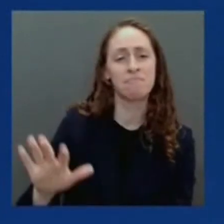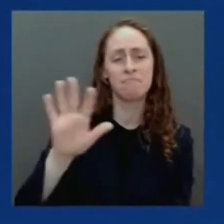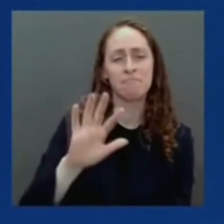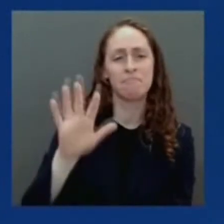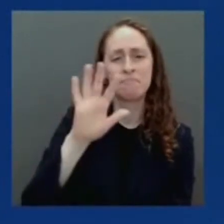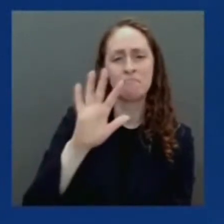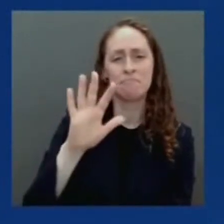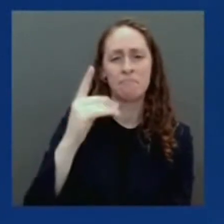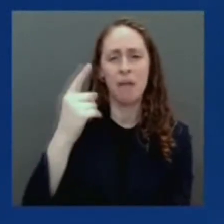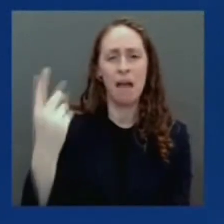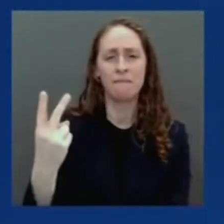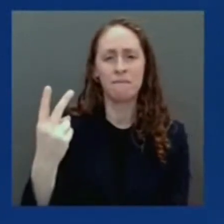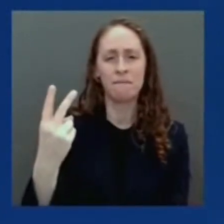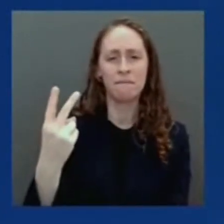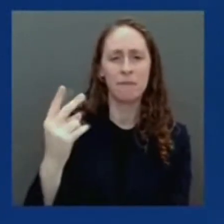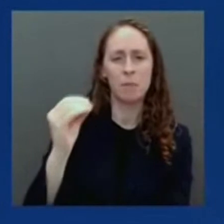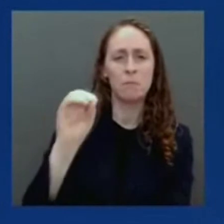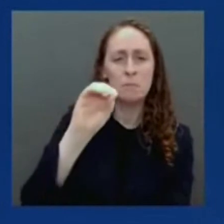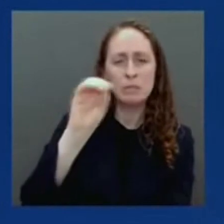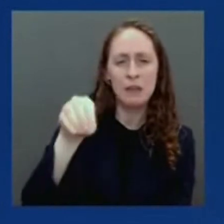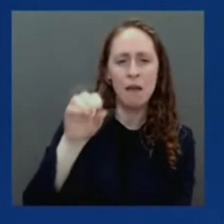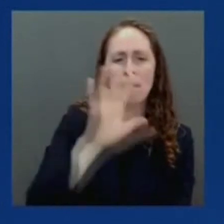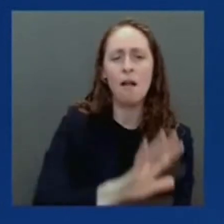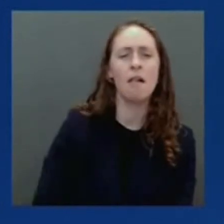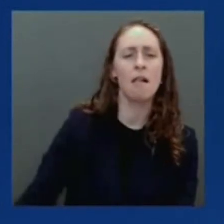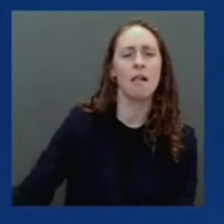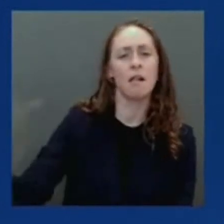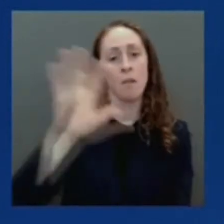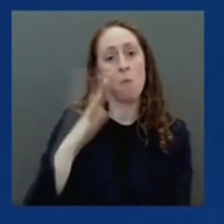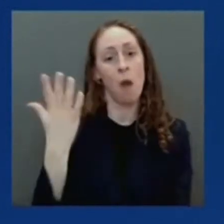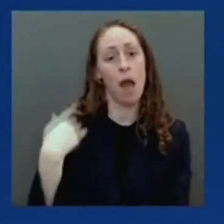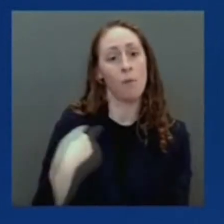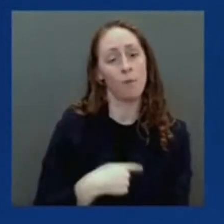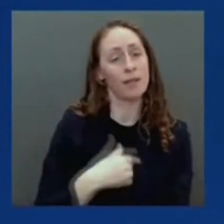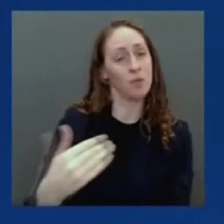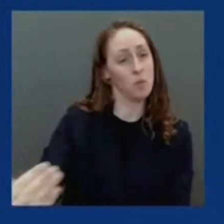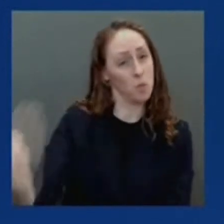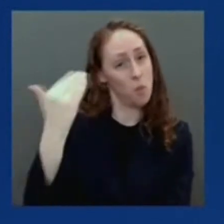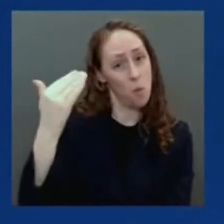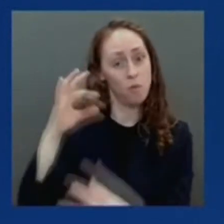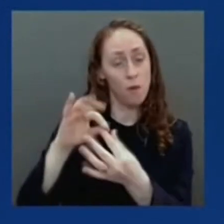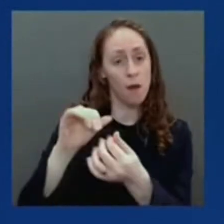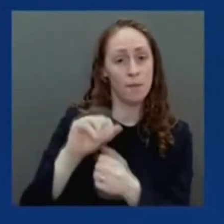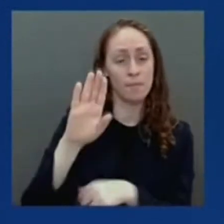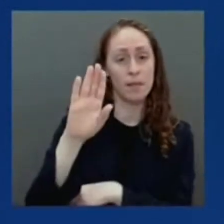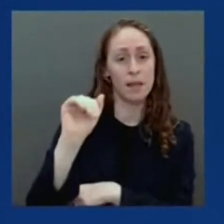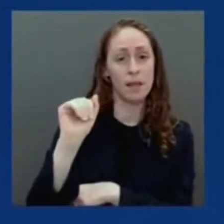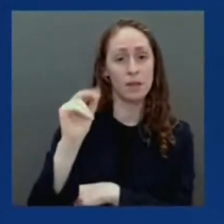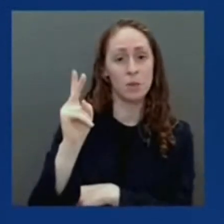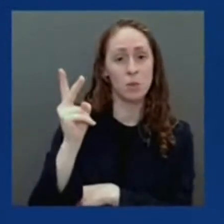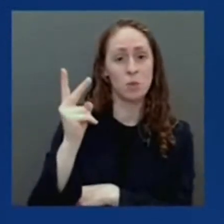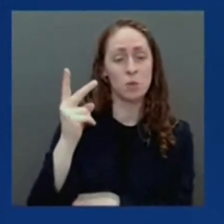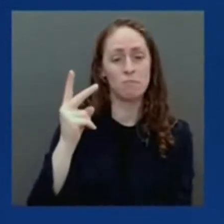about BA2 so far is that it does have a modest transmission advantage over BA1. However, it's not nearly the